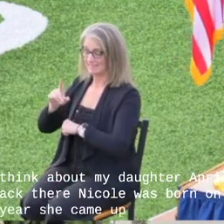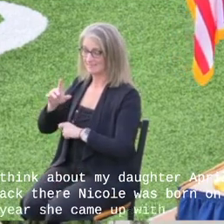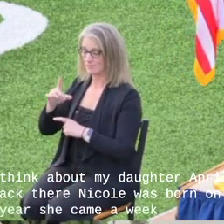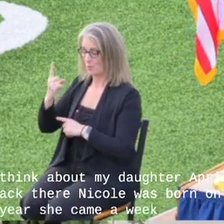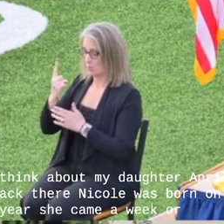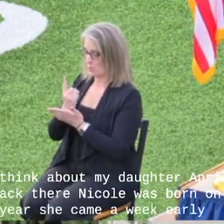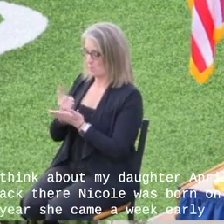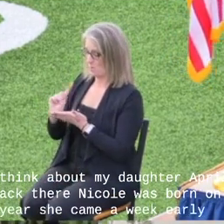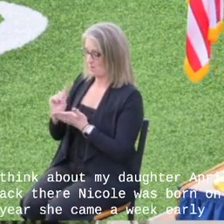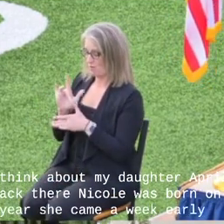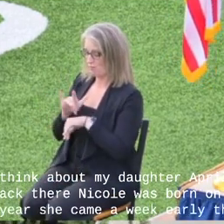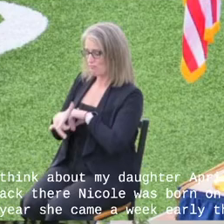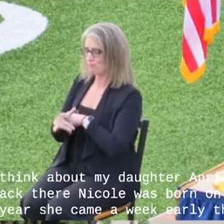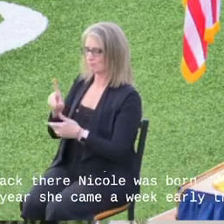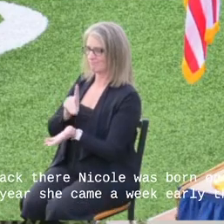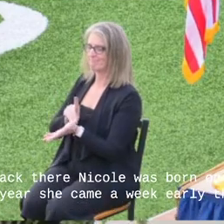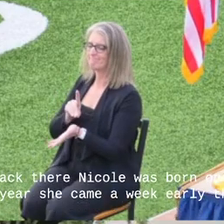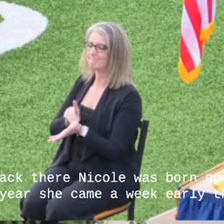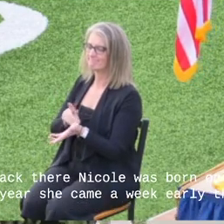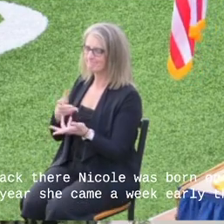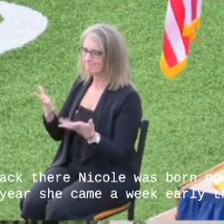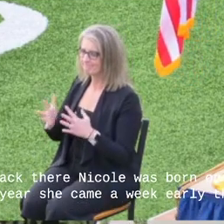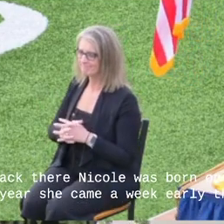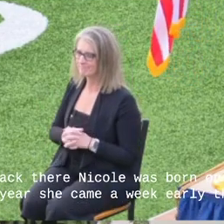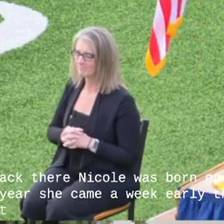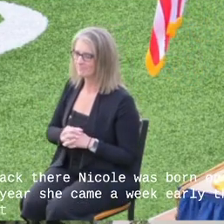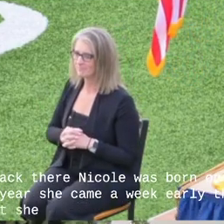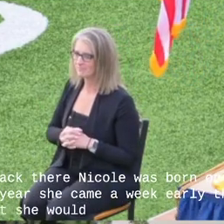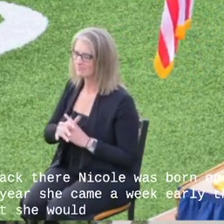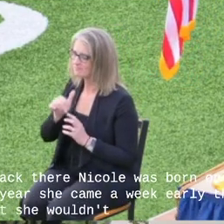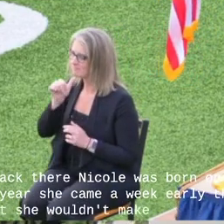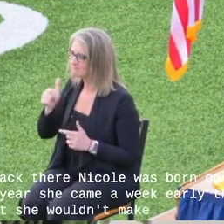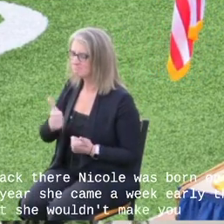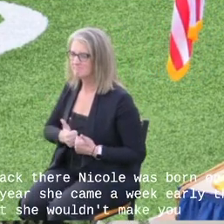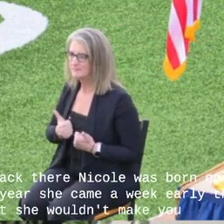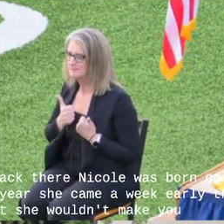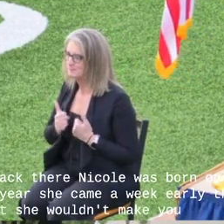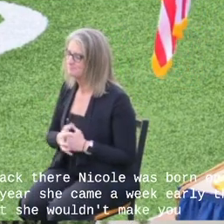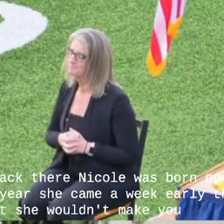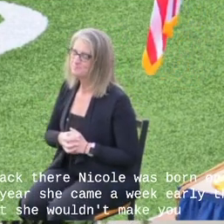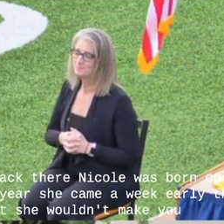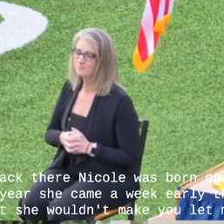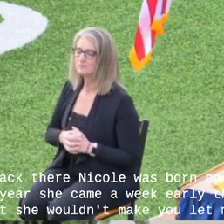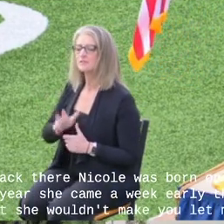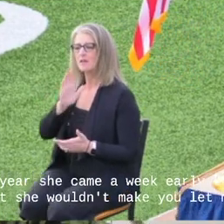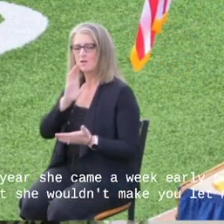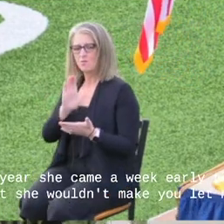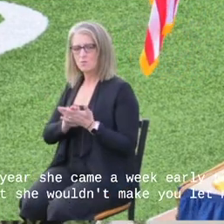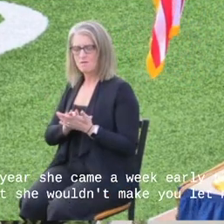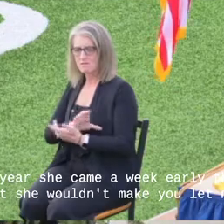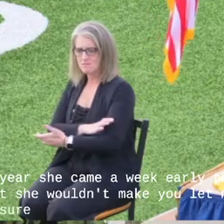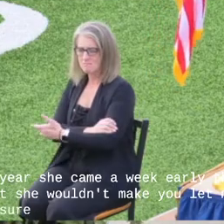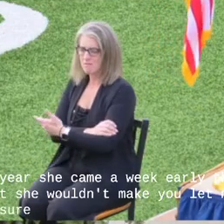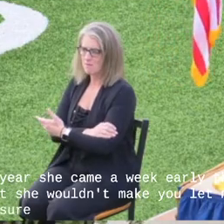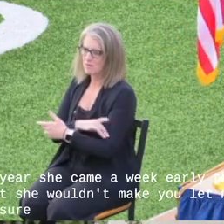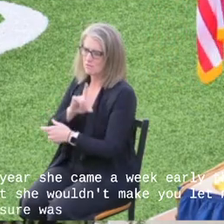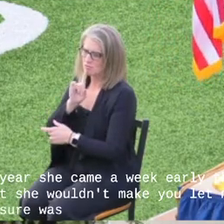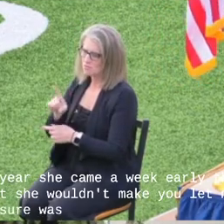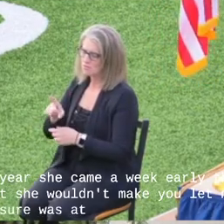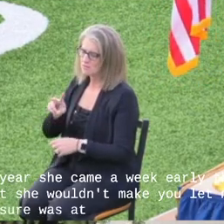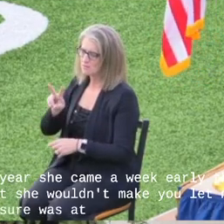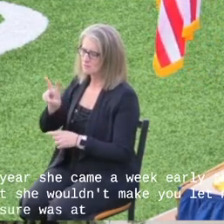week early. The doctor said that she wouldn't make it. that my wife's blood pressure was